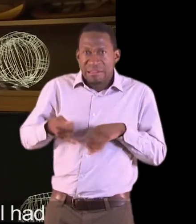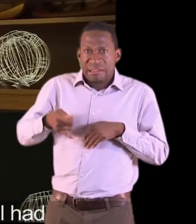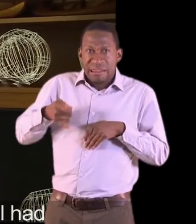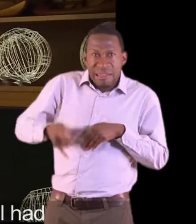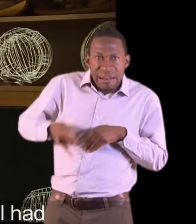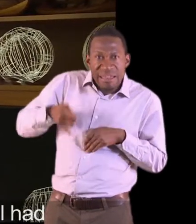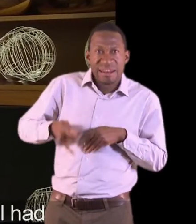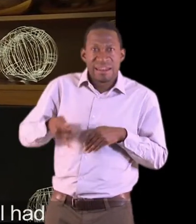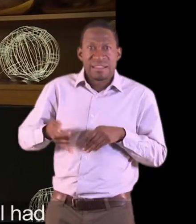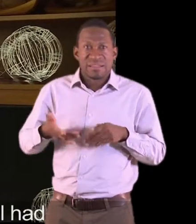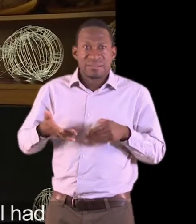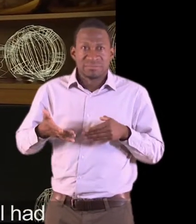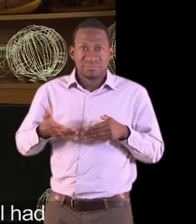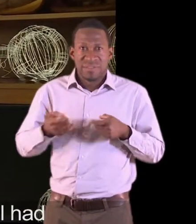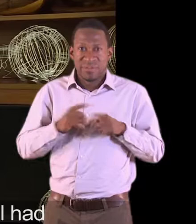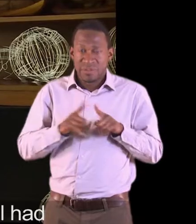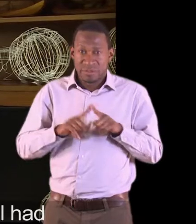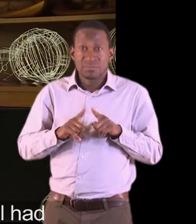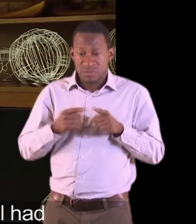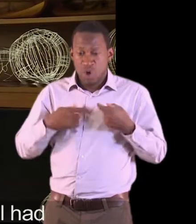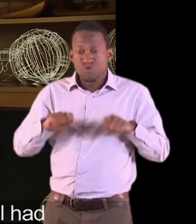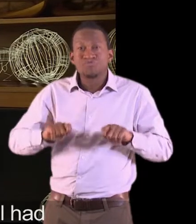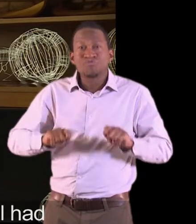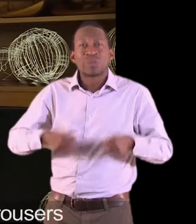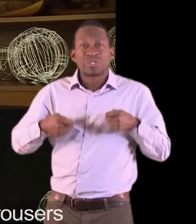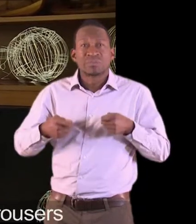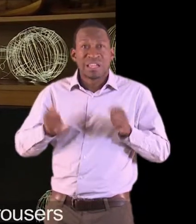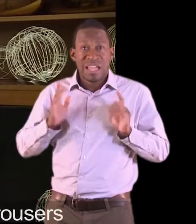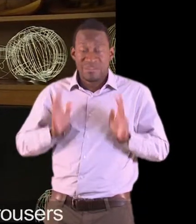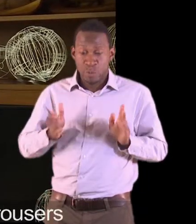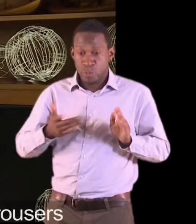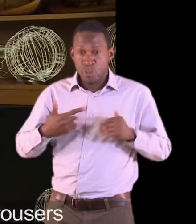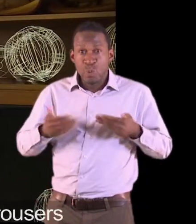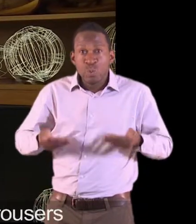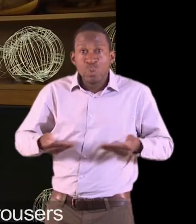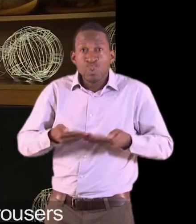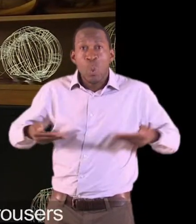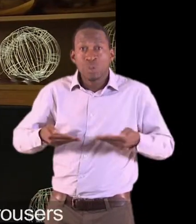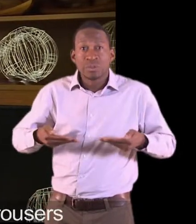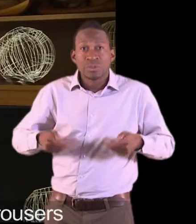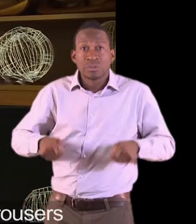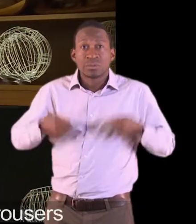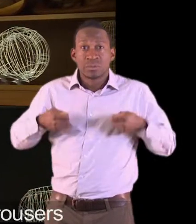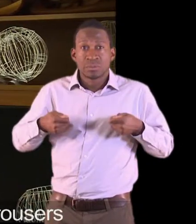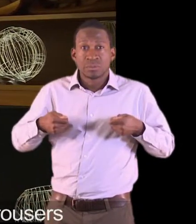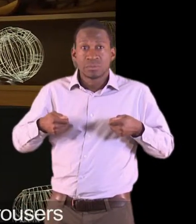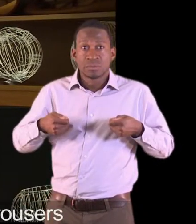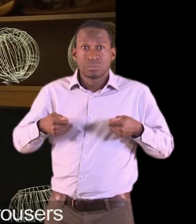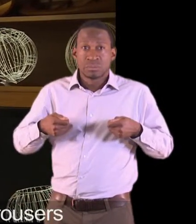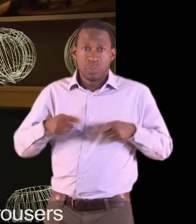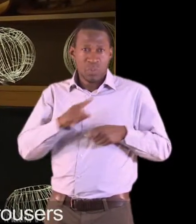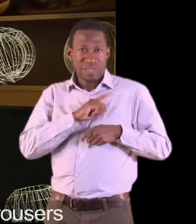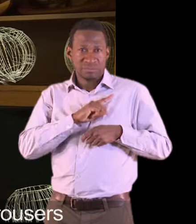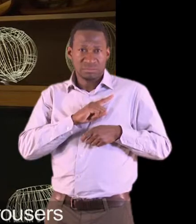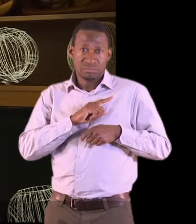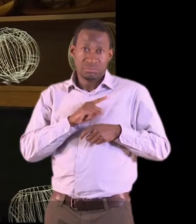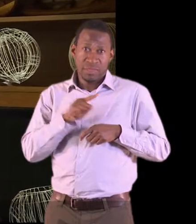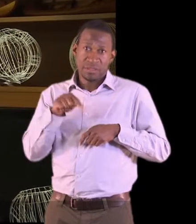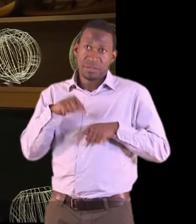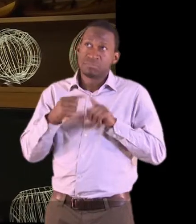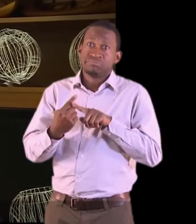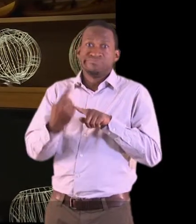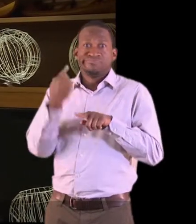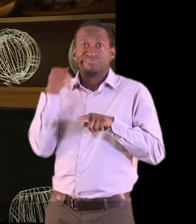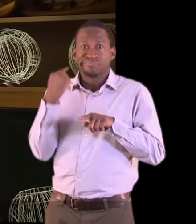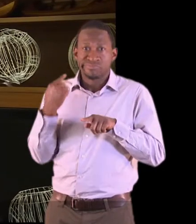clanking, calibers. We all had to wear short trousers, of course, because you didn't wear long trousers until you were about 16 in those days. You'd